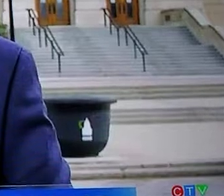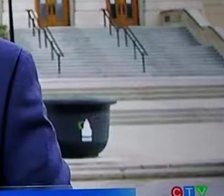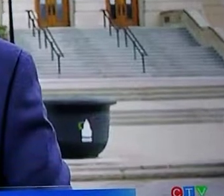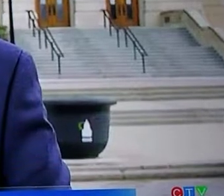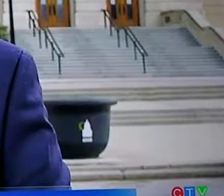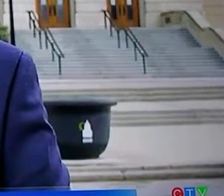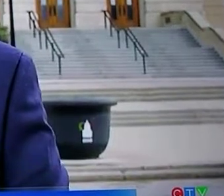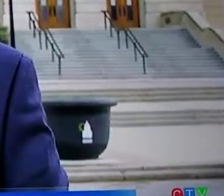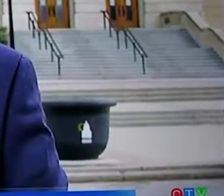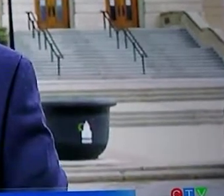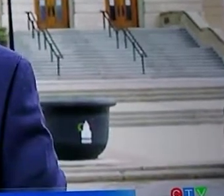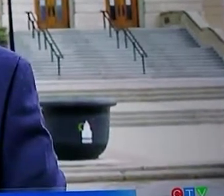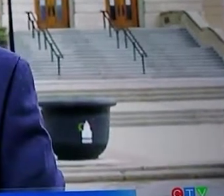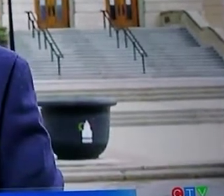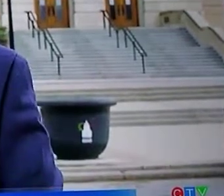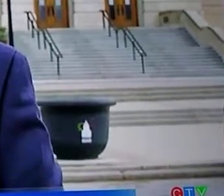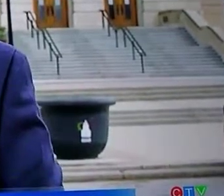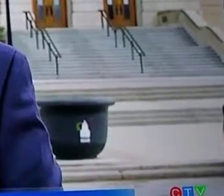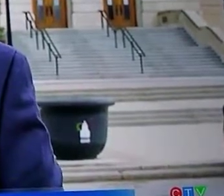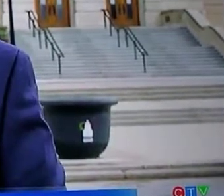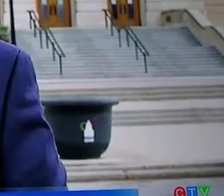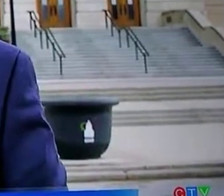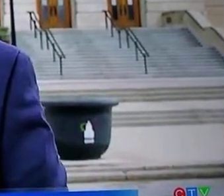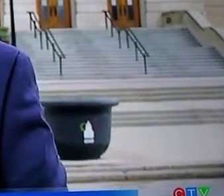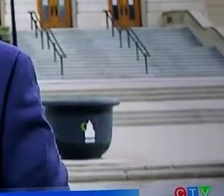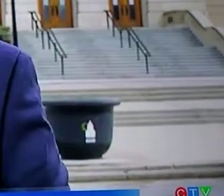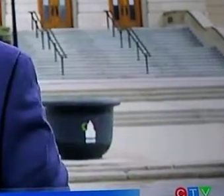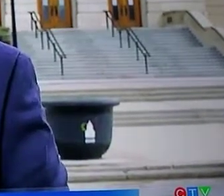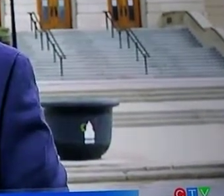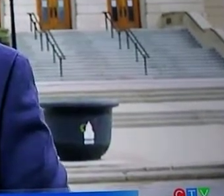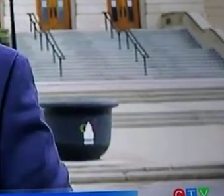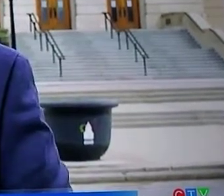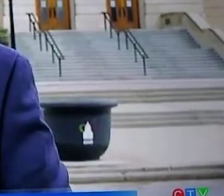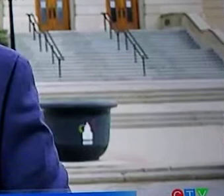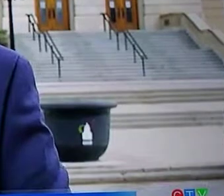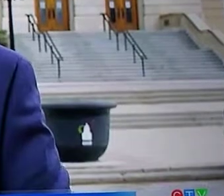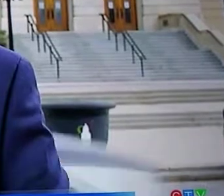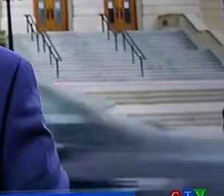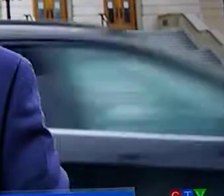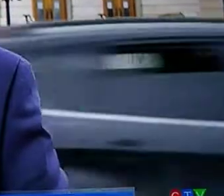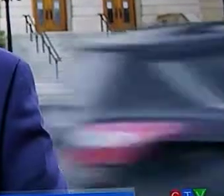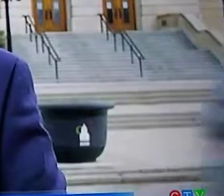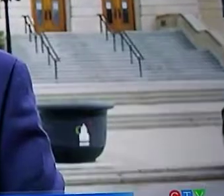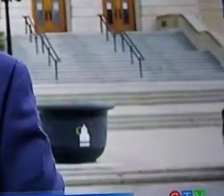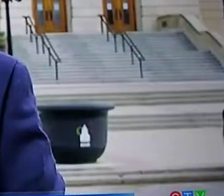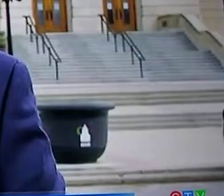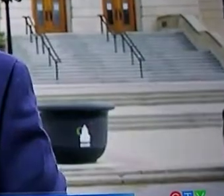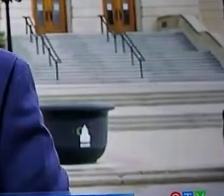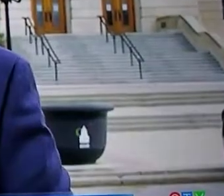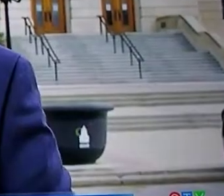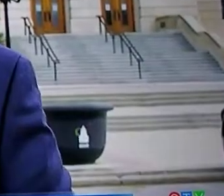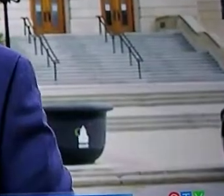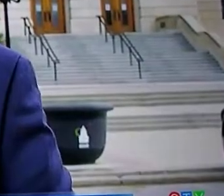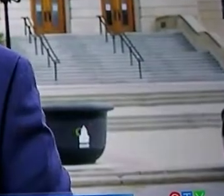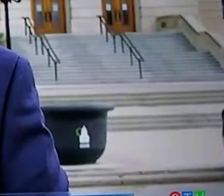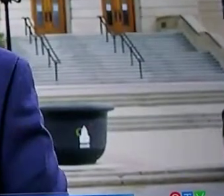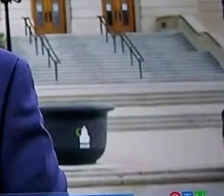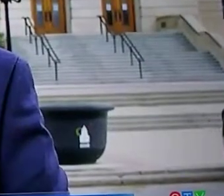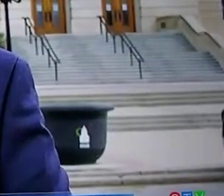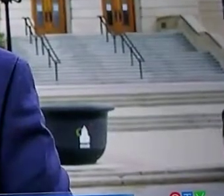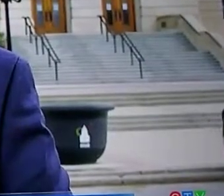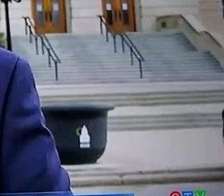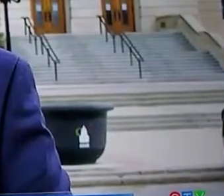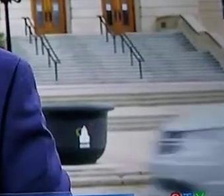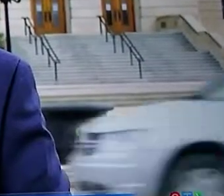he'll be thanking the people of Saskatchewan for the measures they have taken already for social distancing, for trying to cooperate,